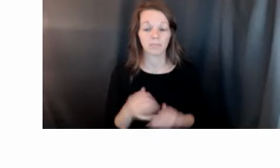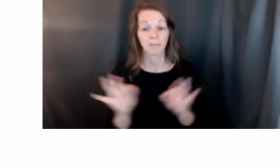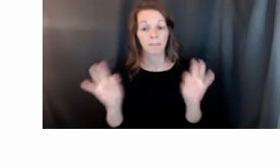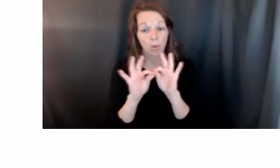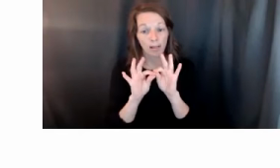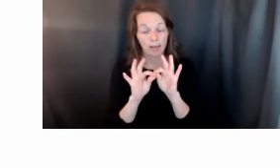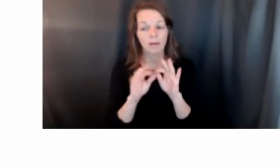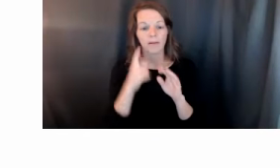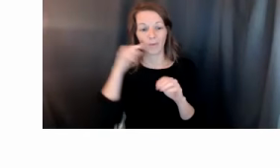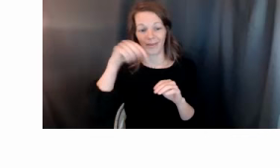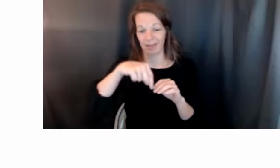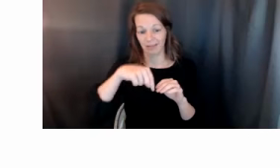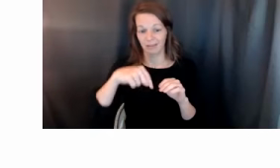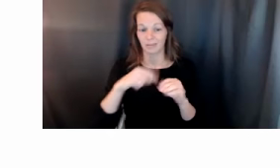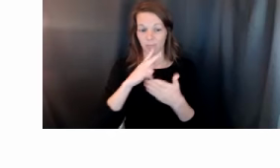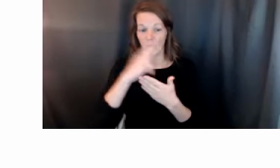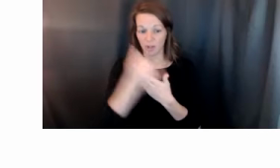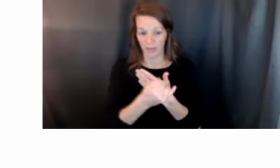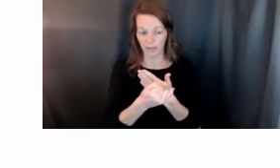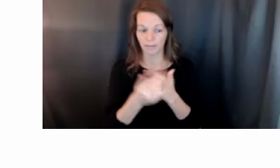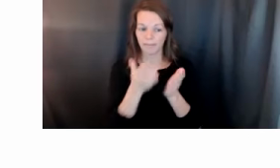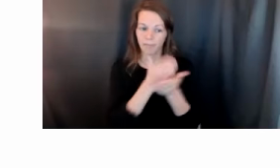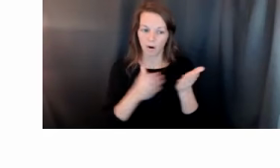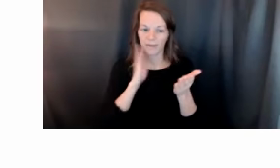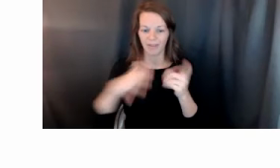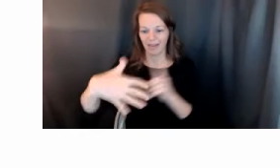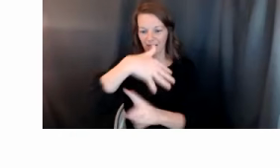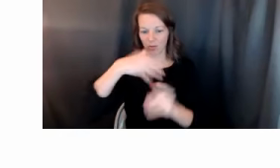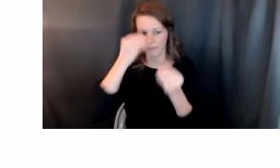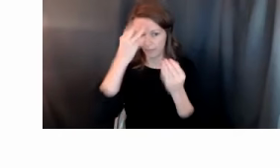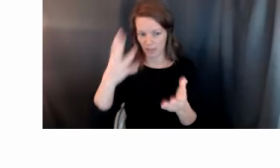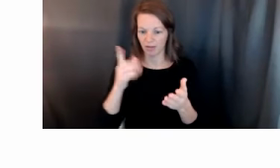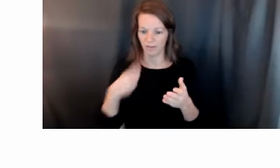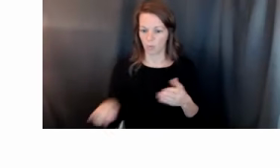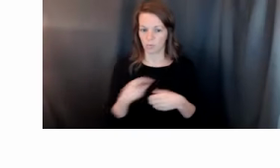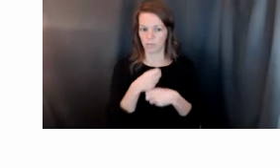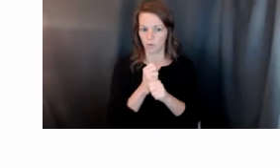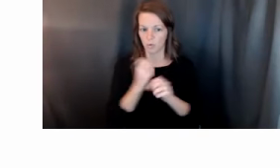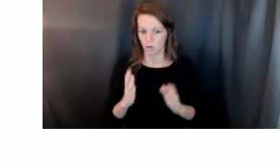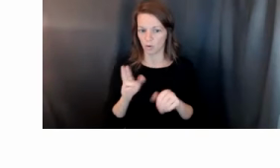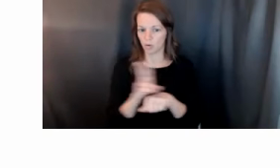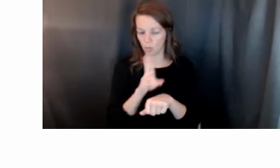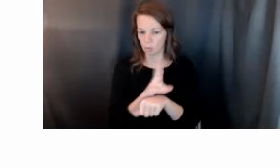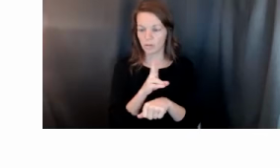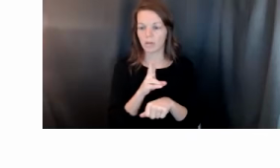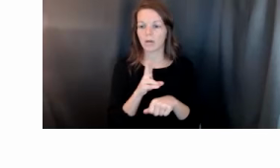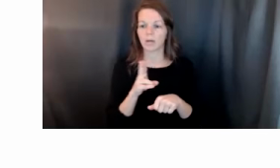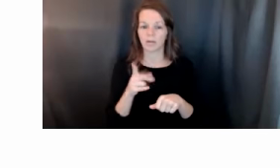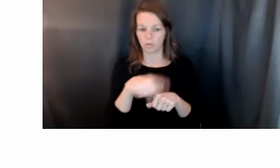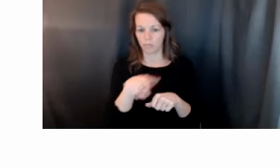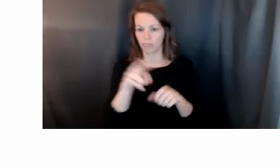Importantly, for this particular project, part of the contextual information that producers use in